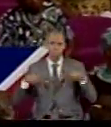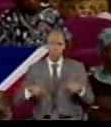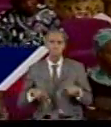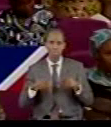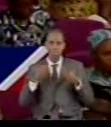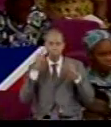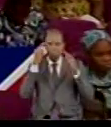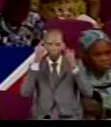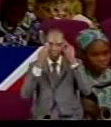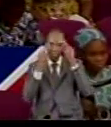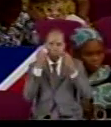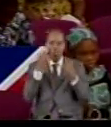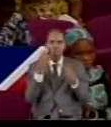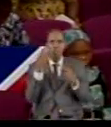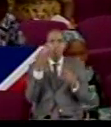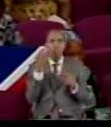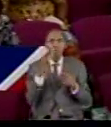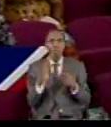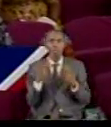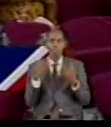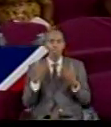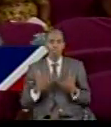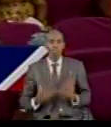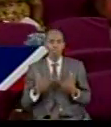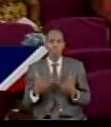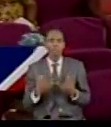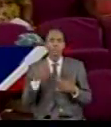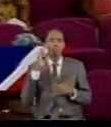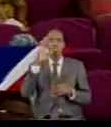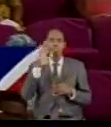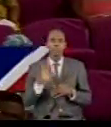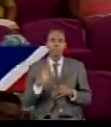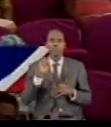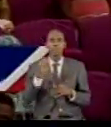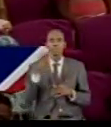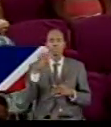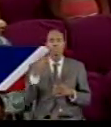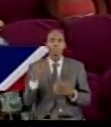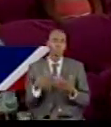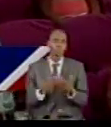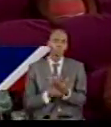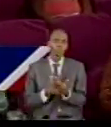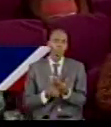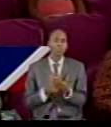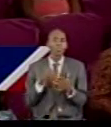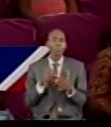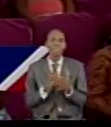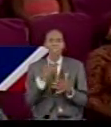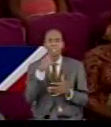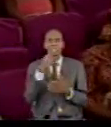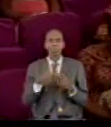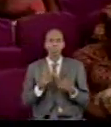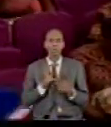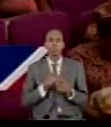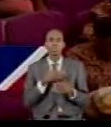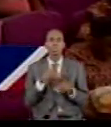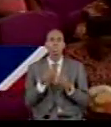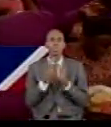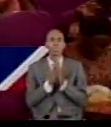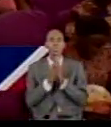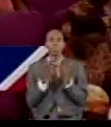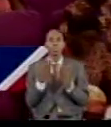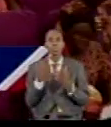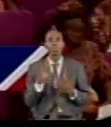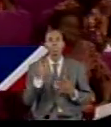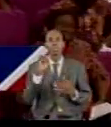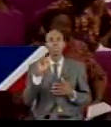concern to the present preachers of the gospel. It tells us in Mark chapter